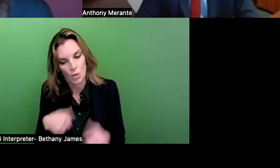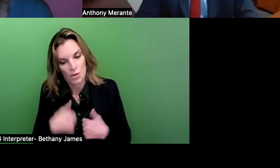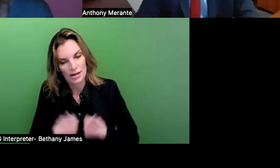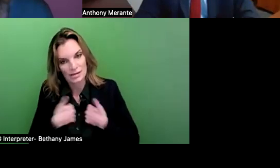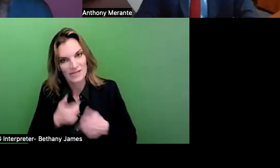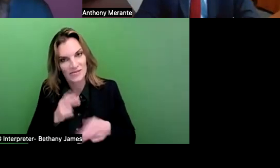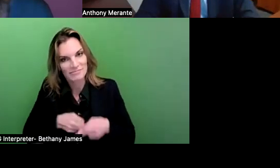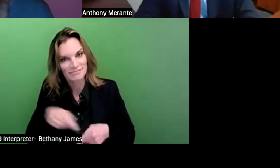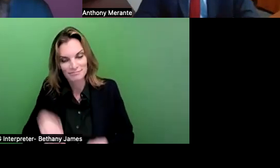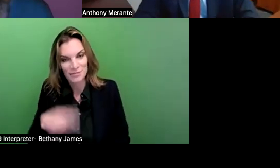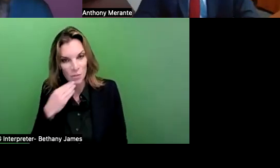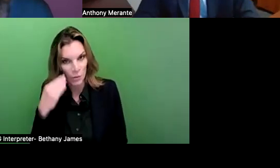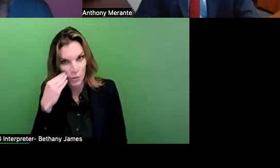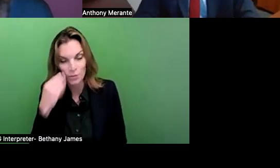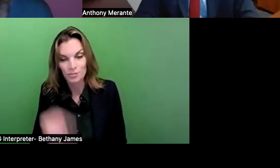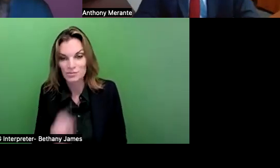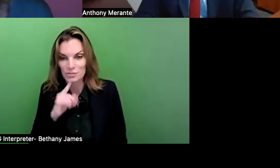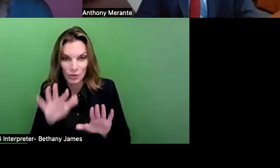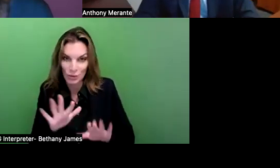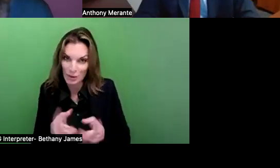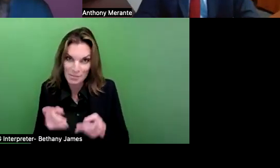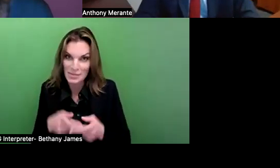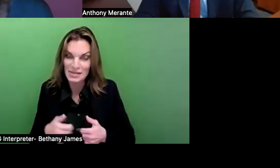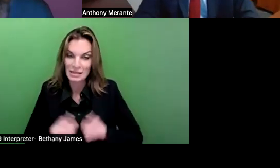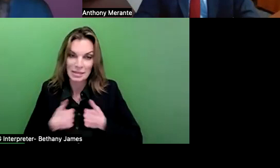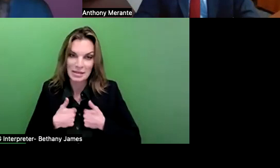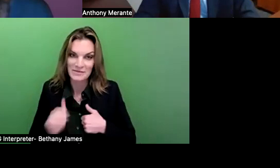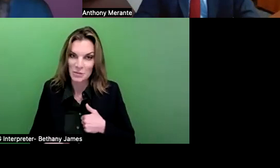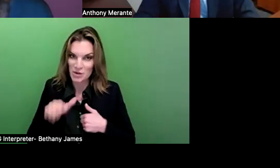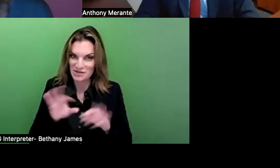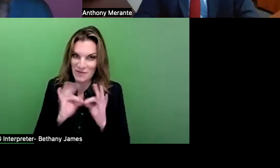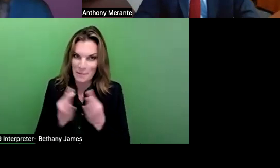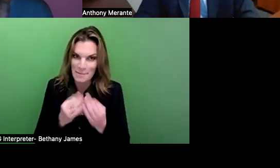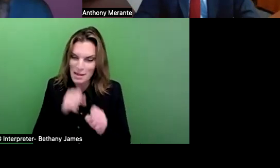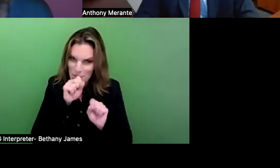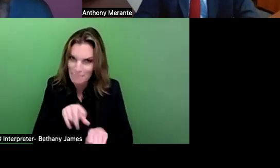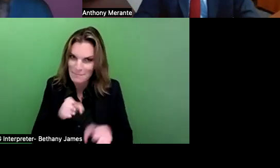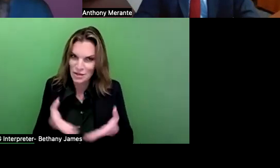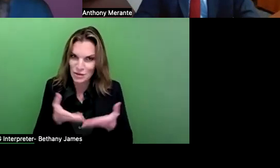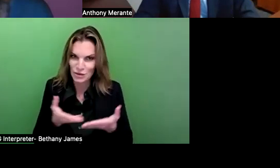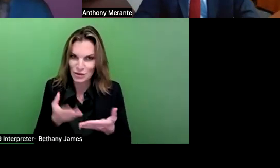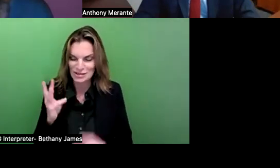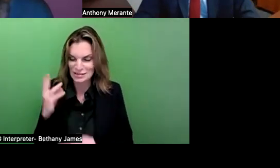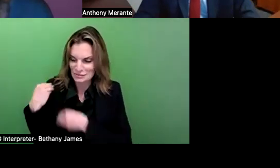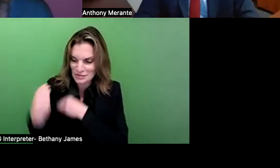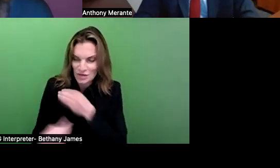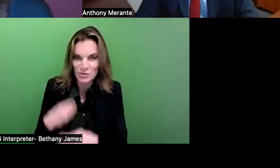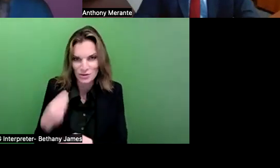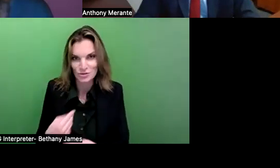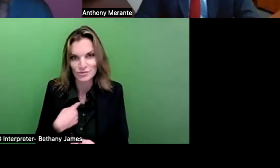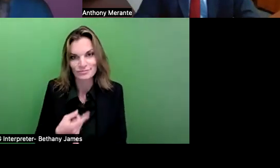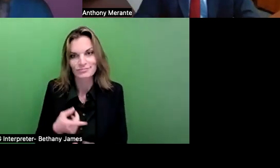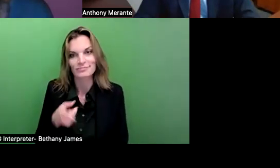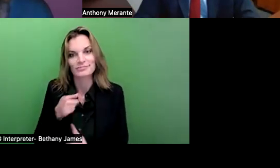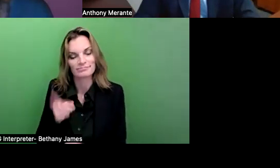home. Because you know what? It's a great place to live, work, and raise a family. I love being here. 6 generations of my family call Yonkers home.